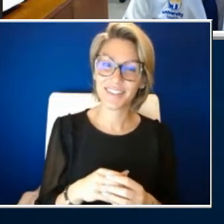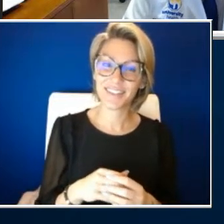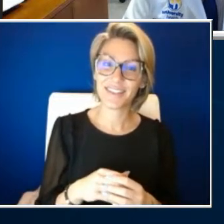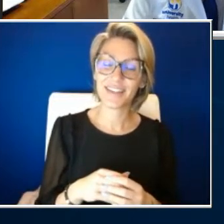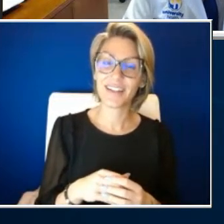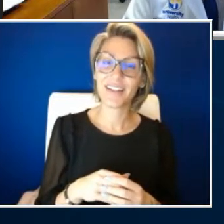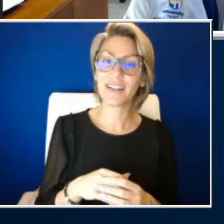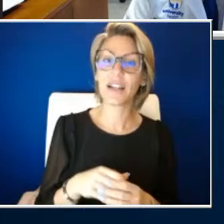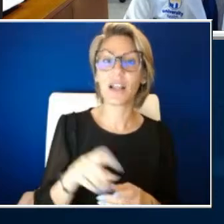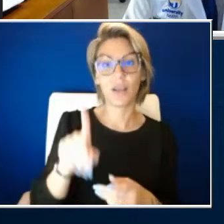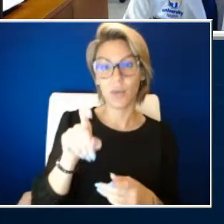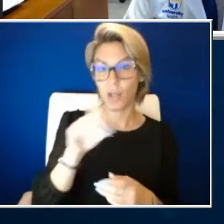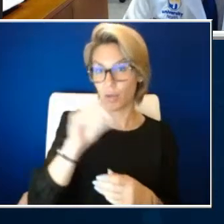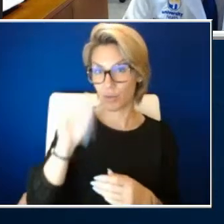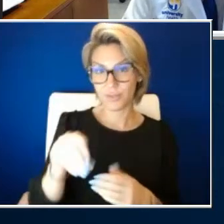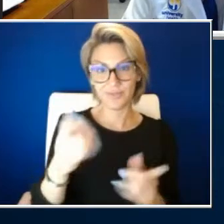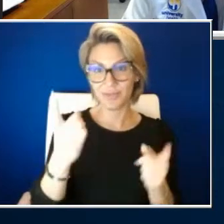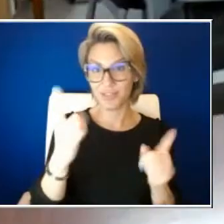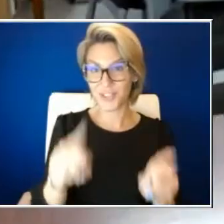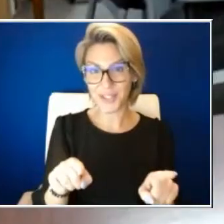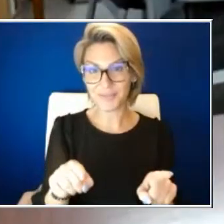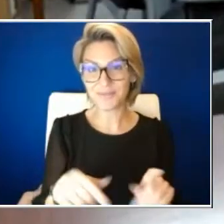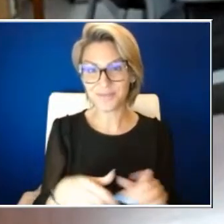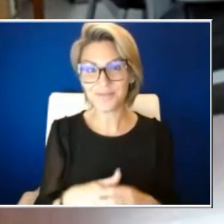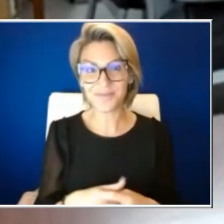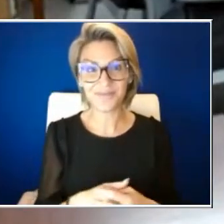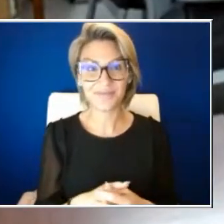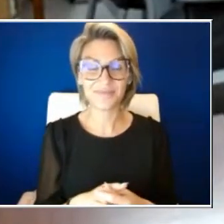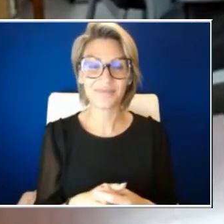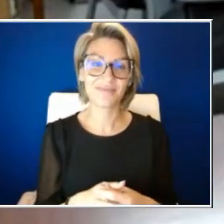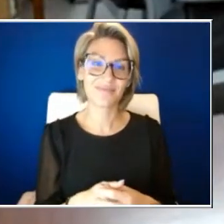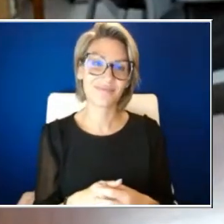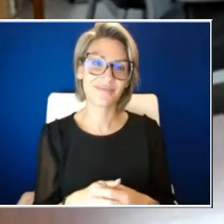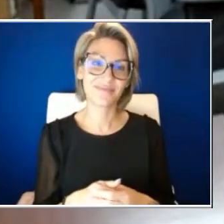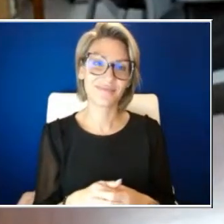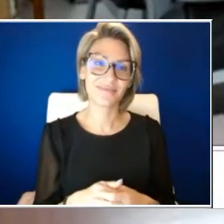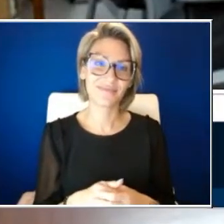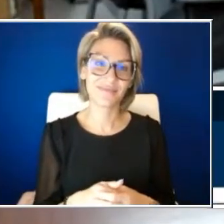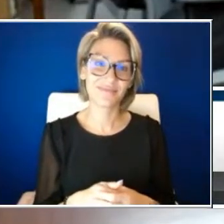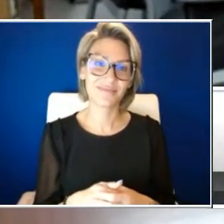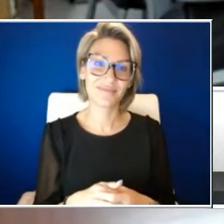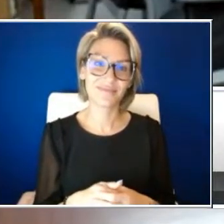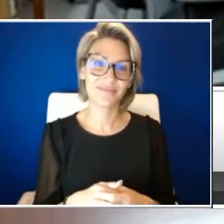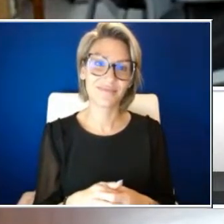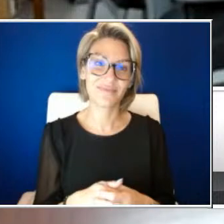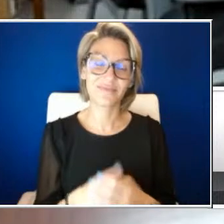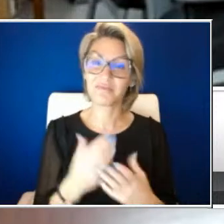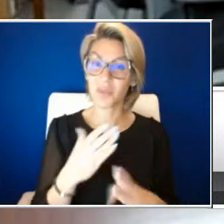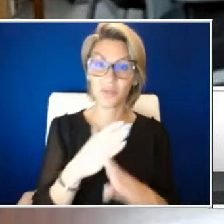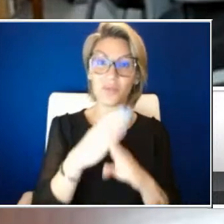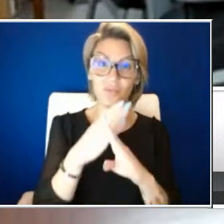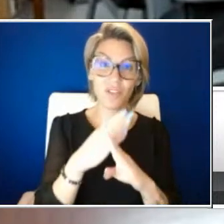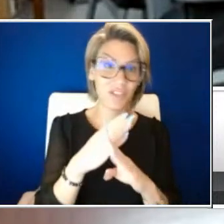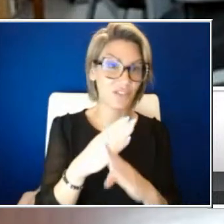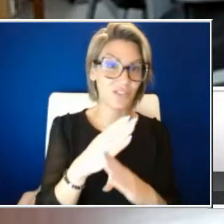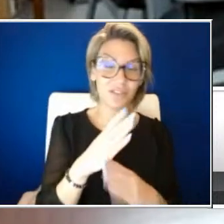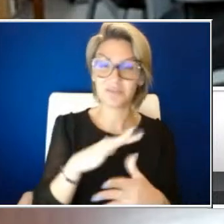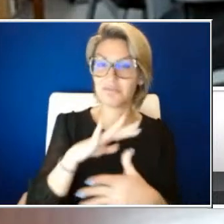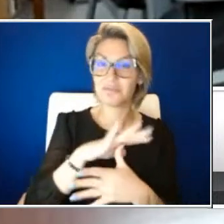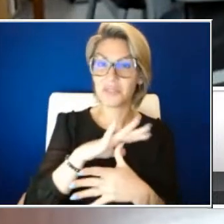100% agree with Gilbert there. Ounce prevention worth pound of cure. Primary care